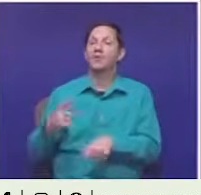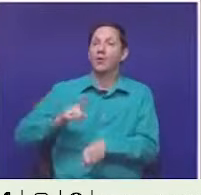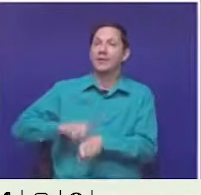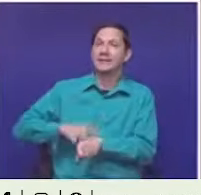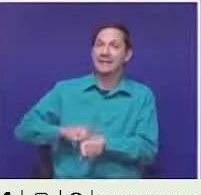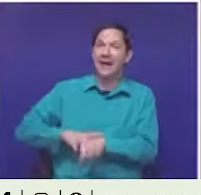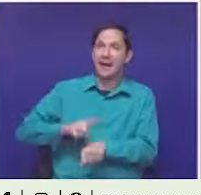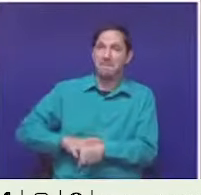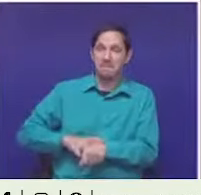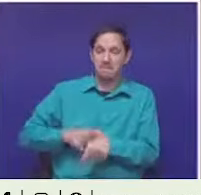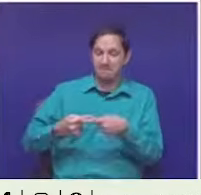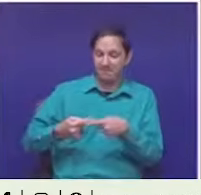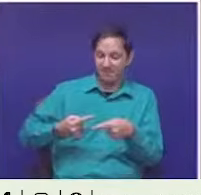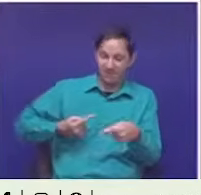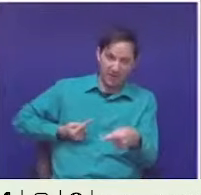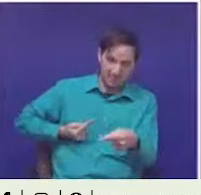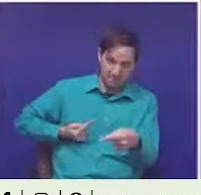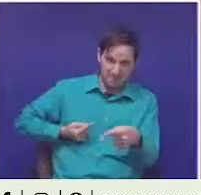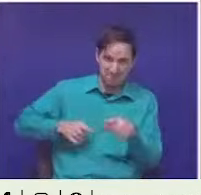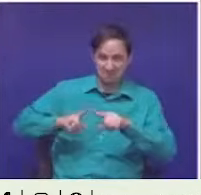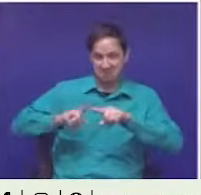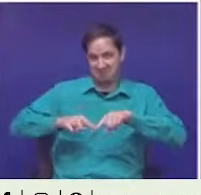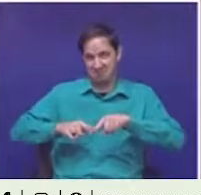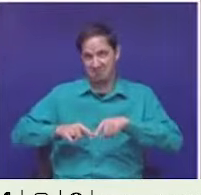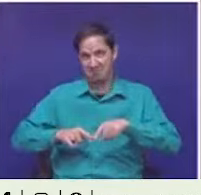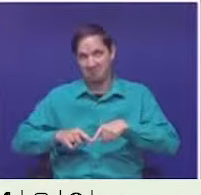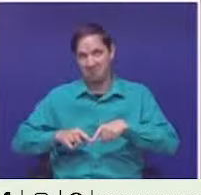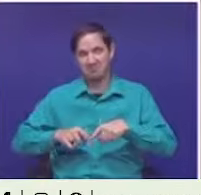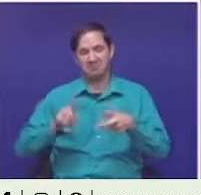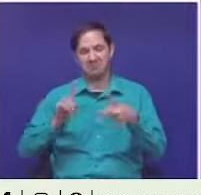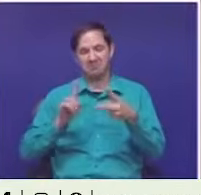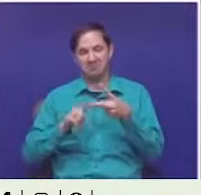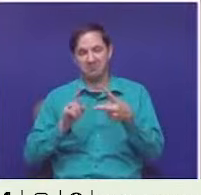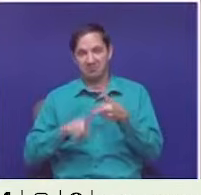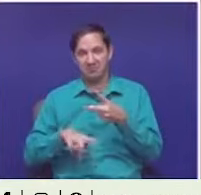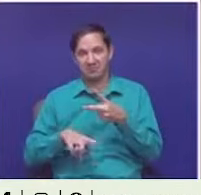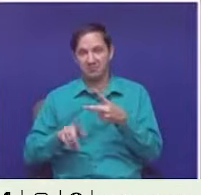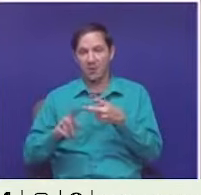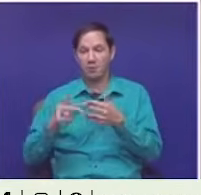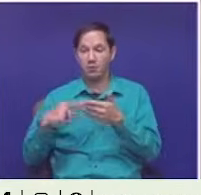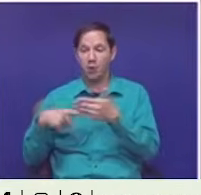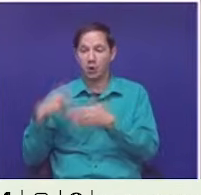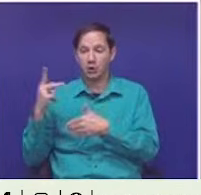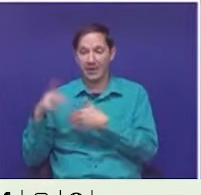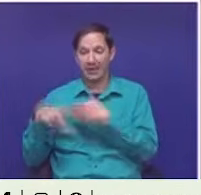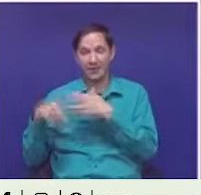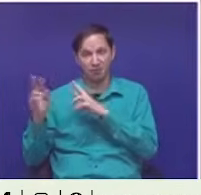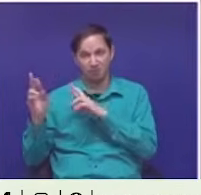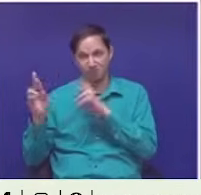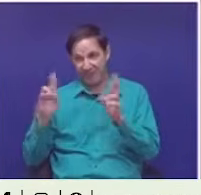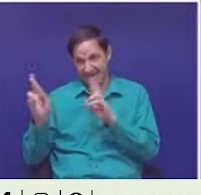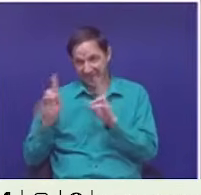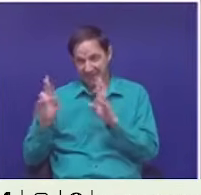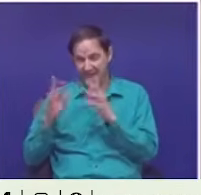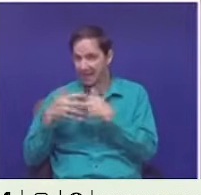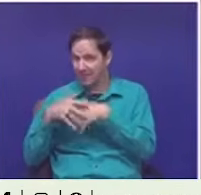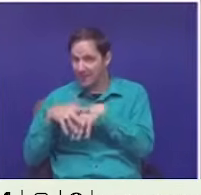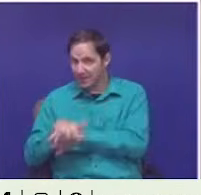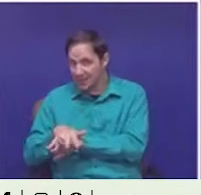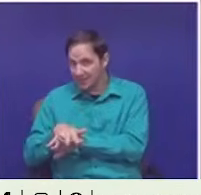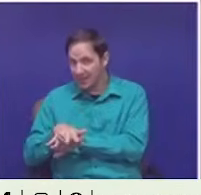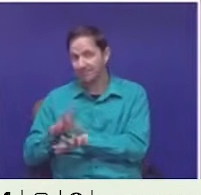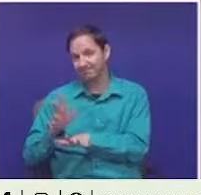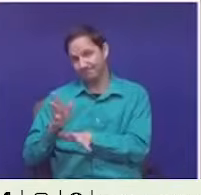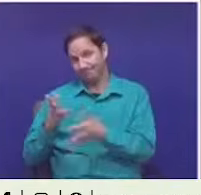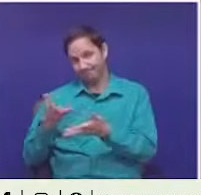timeframes, it's the scale of the backlog, the readiness of projects for implementation, and the funding available in a fiscally